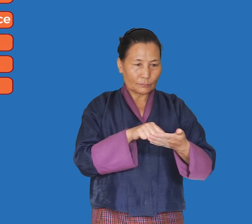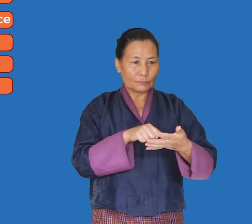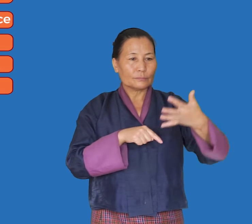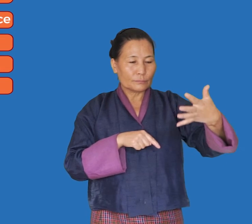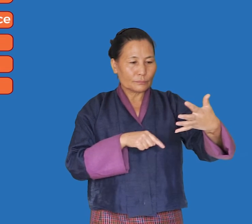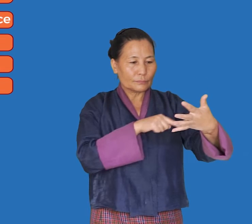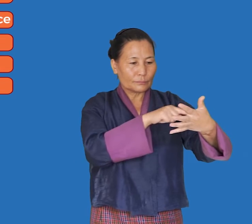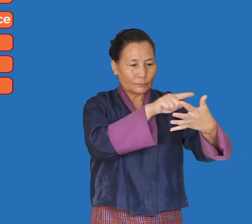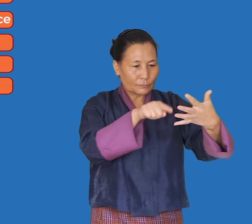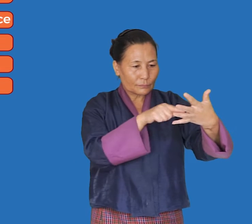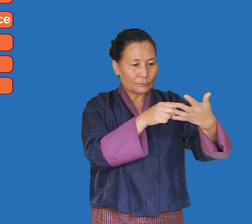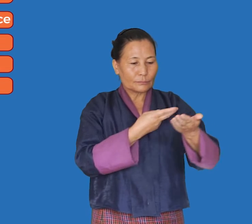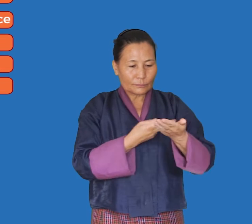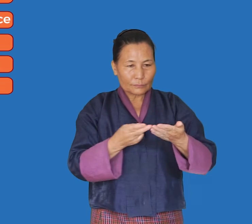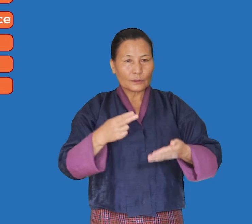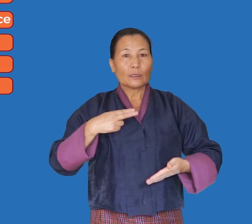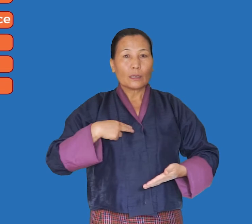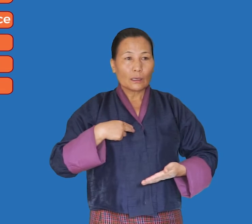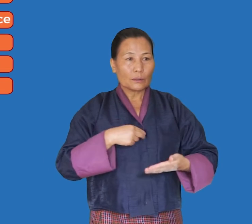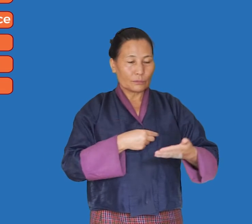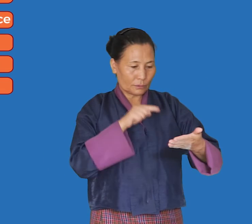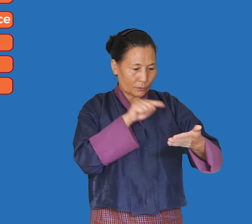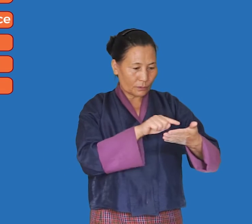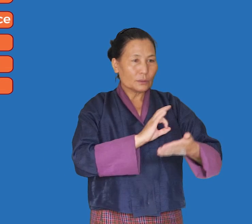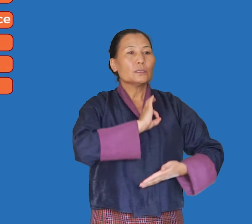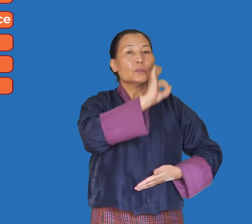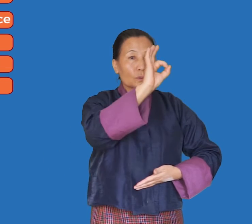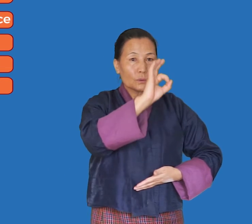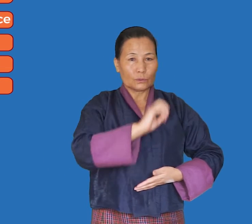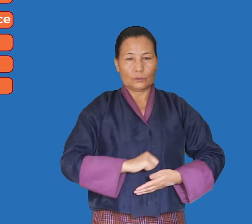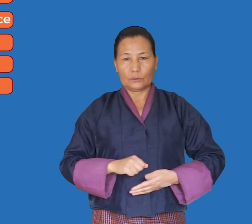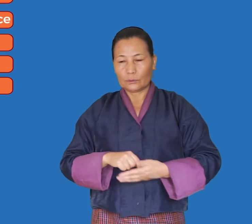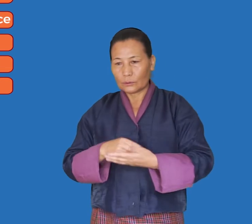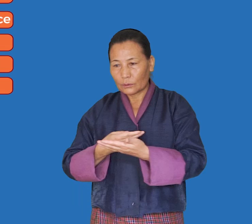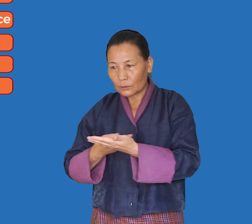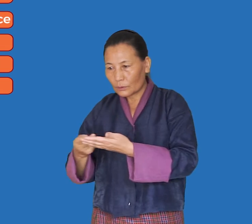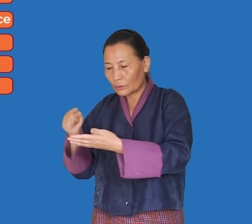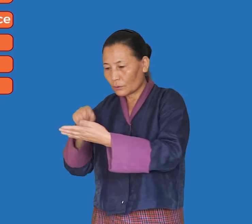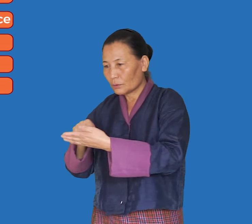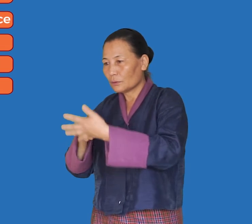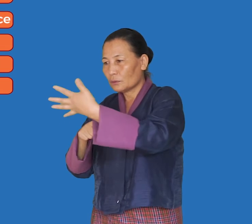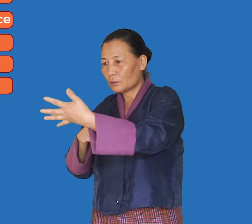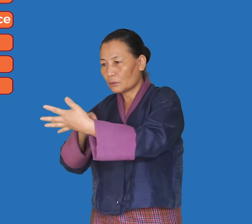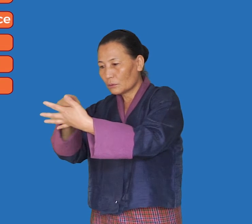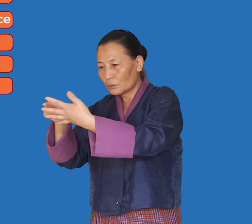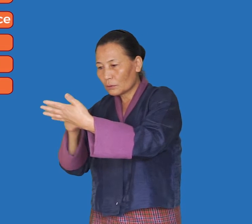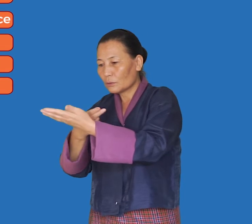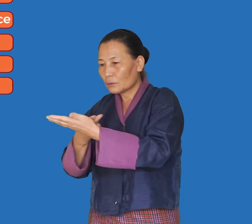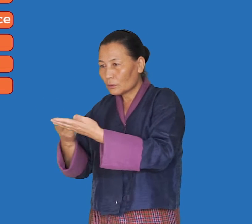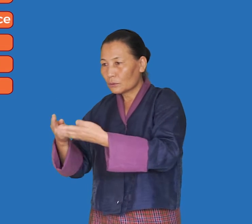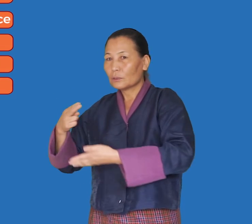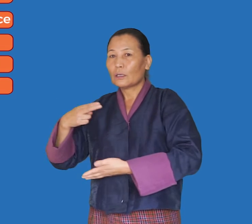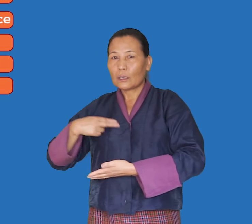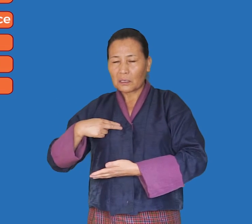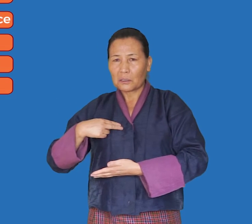Generally, independent, multiple, authoritative, and named sources that verify information